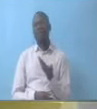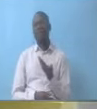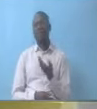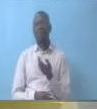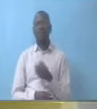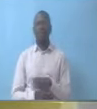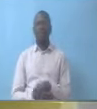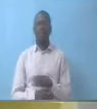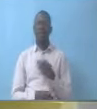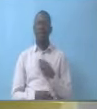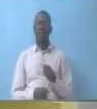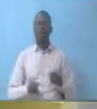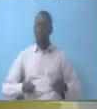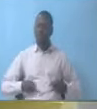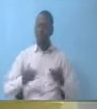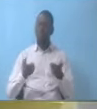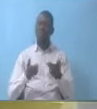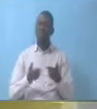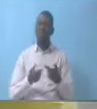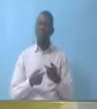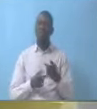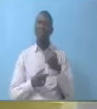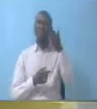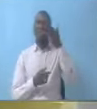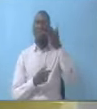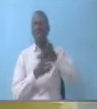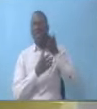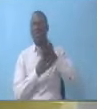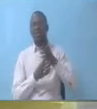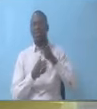And in fact, spent the last 19 to 20 years building.